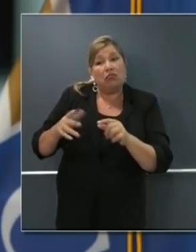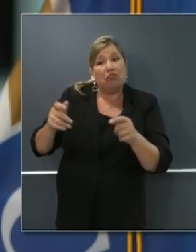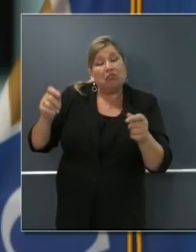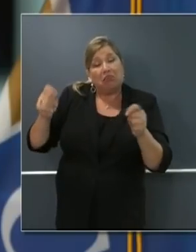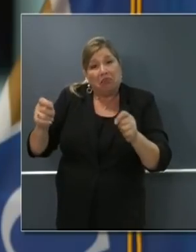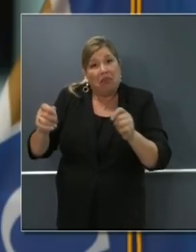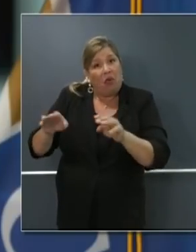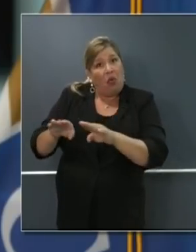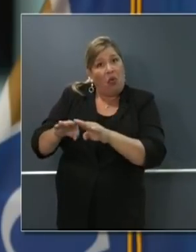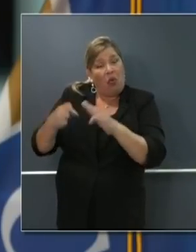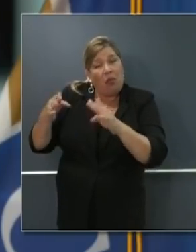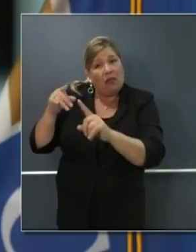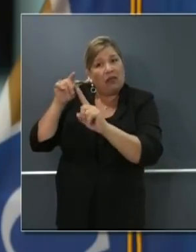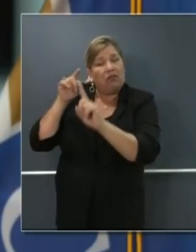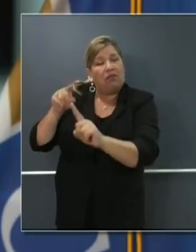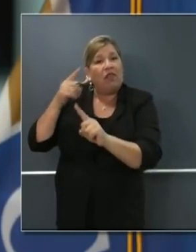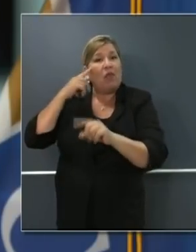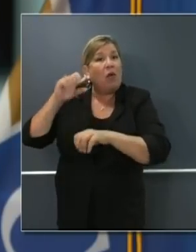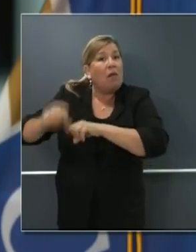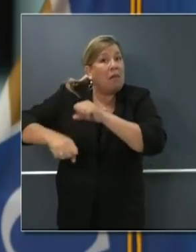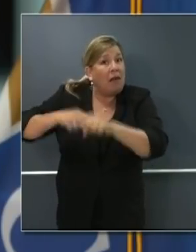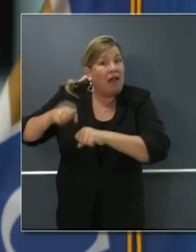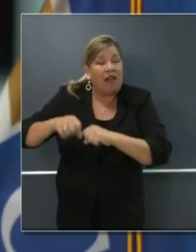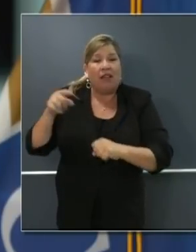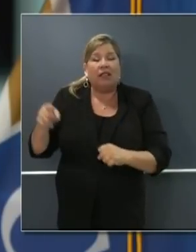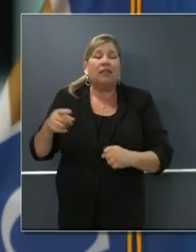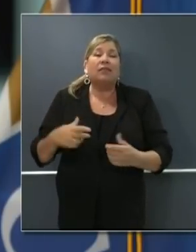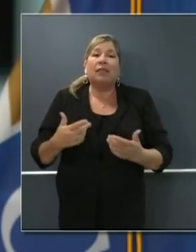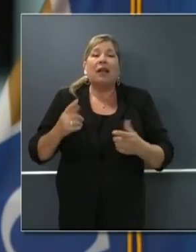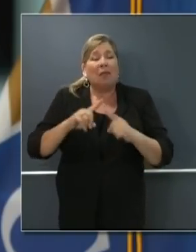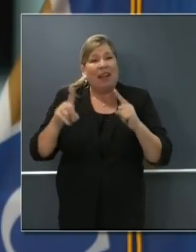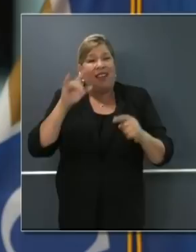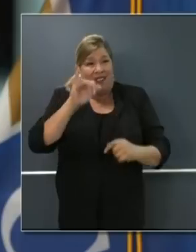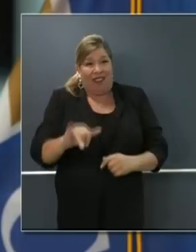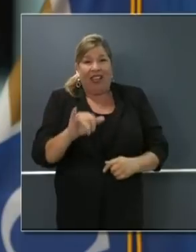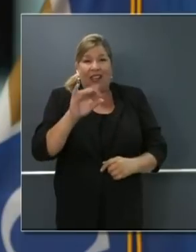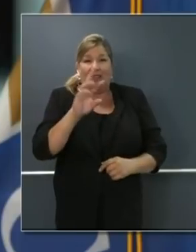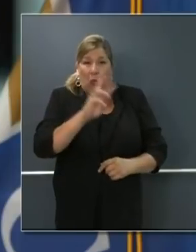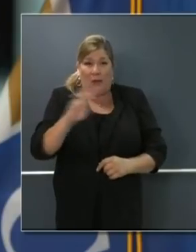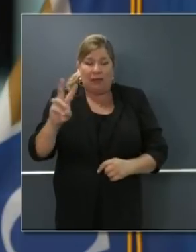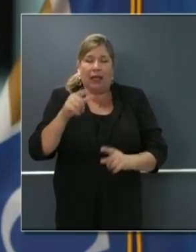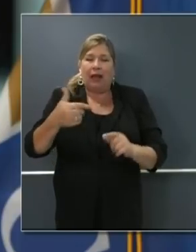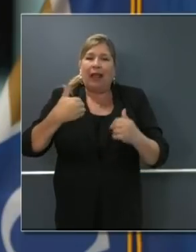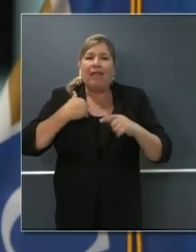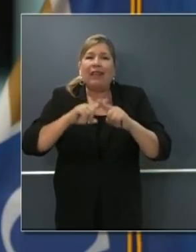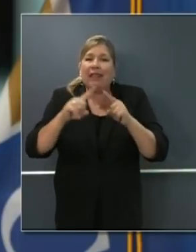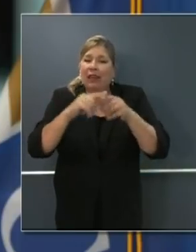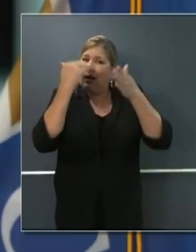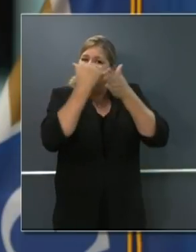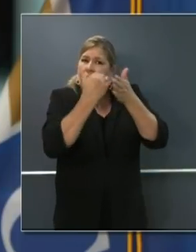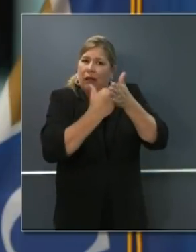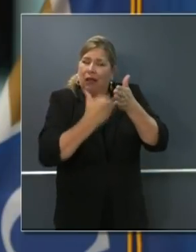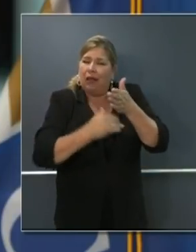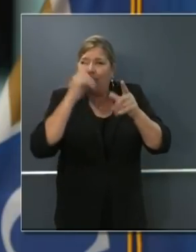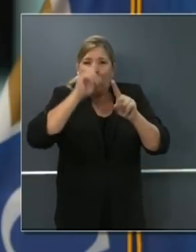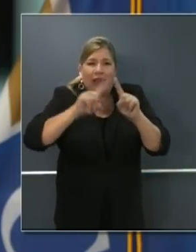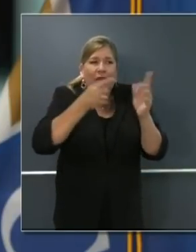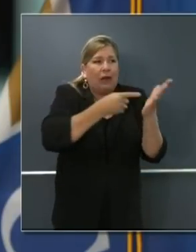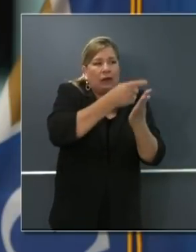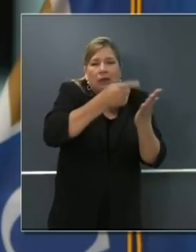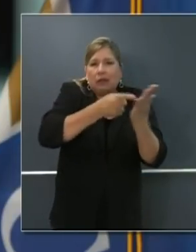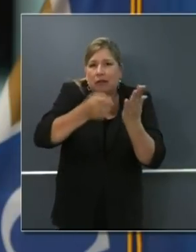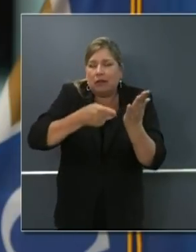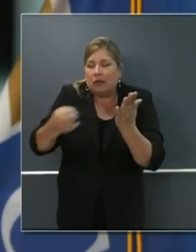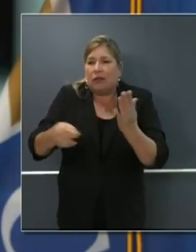those points of guidance. But those guidance are up for the entire state of California. I met with faith-based leaders a few weeks